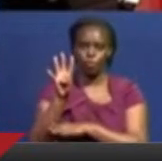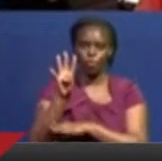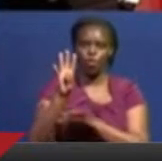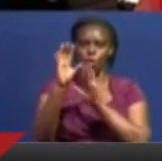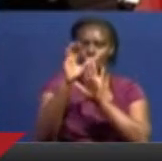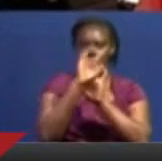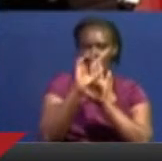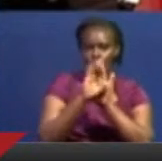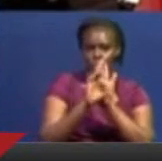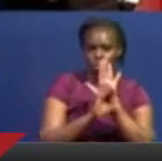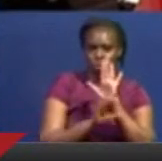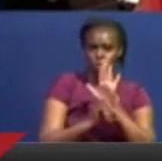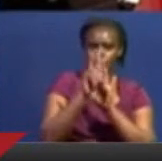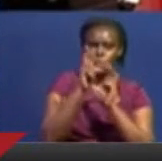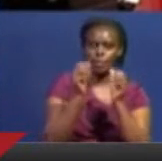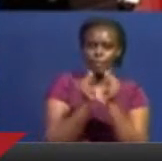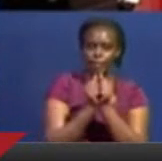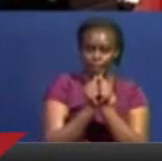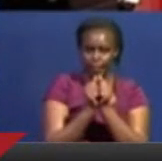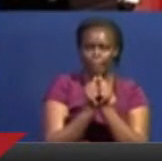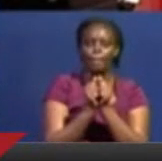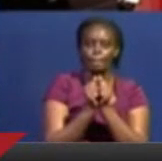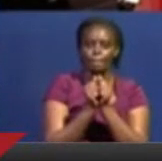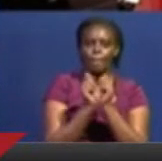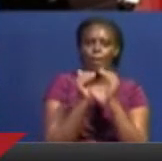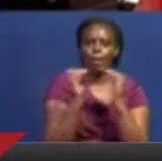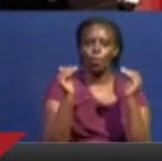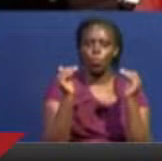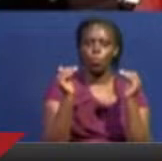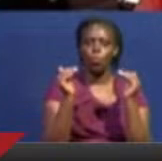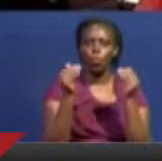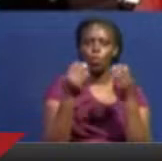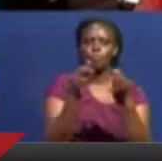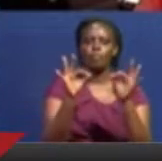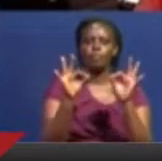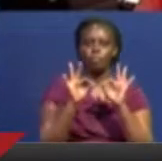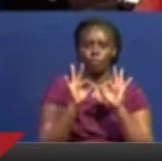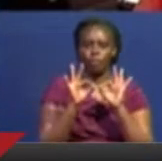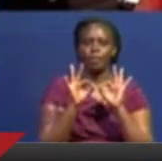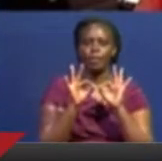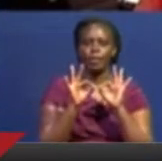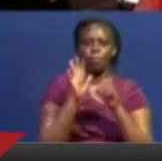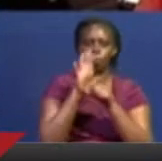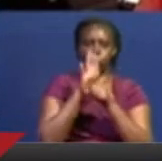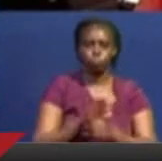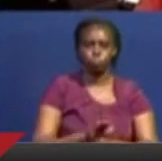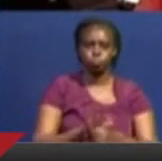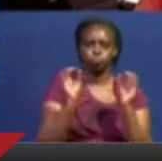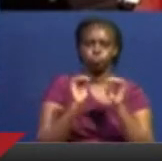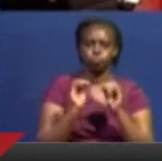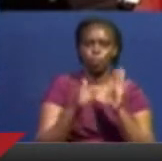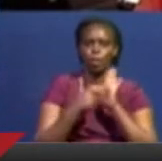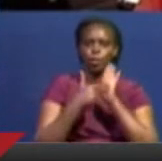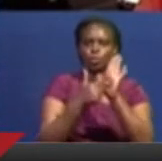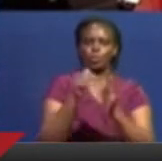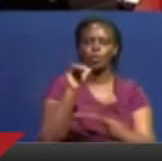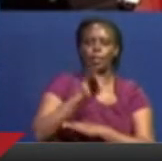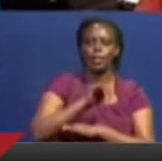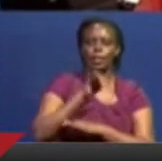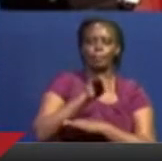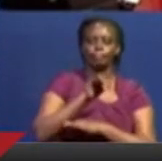the Constitution 2010 on equality and freedom from discrimination outlines